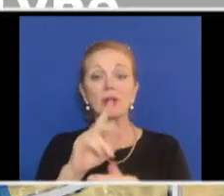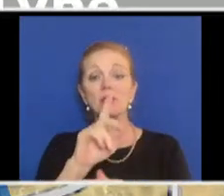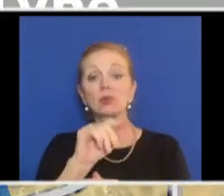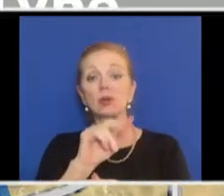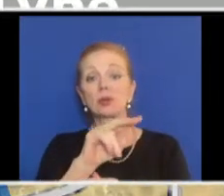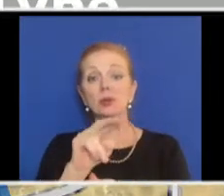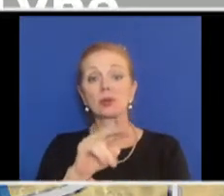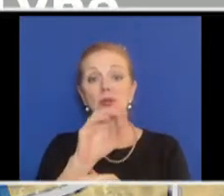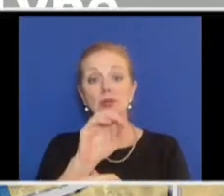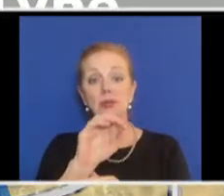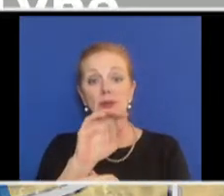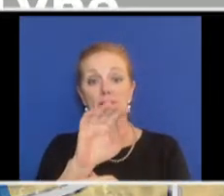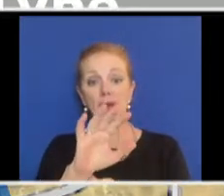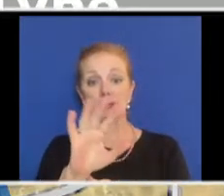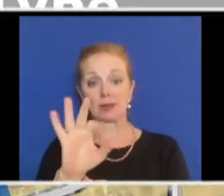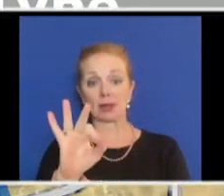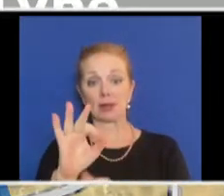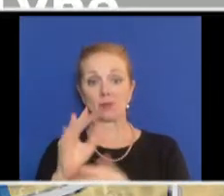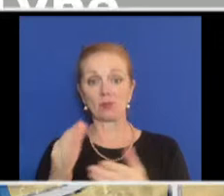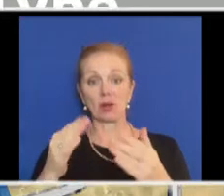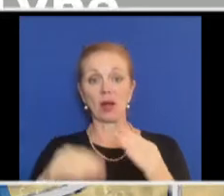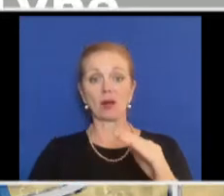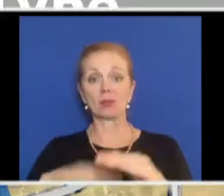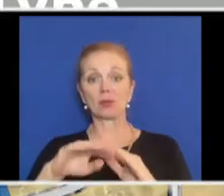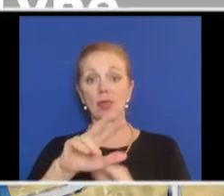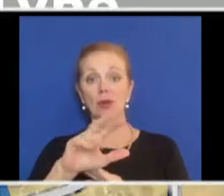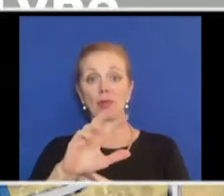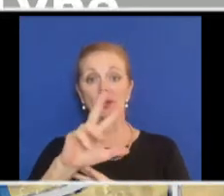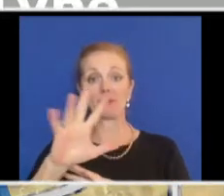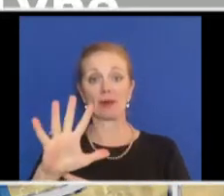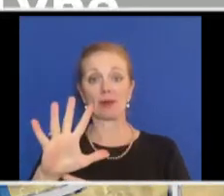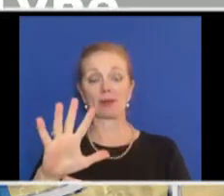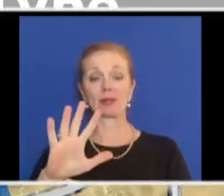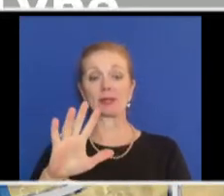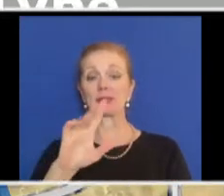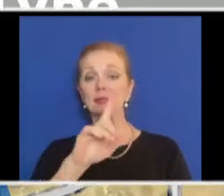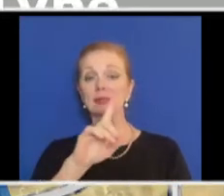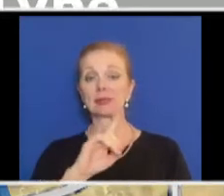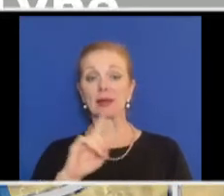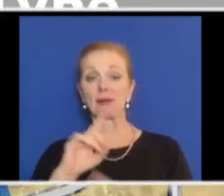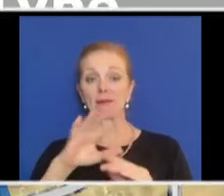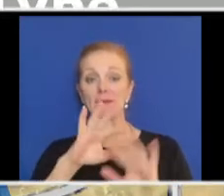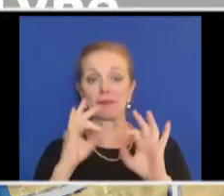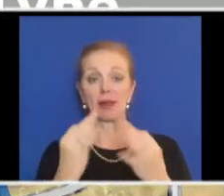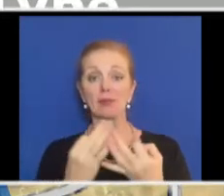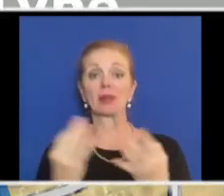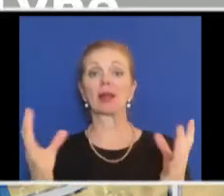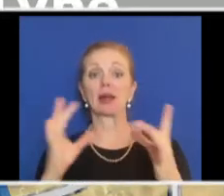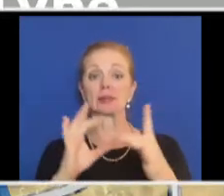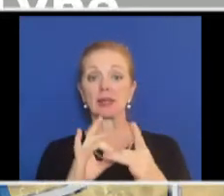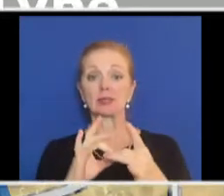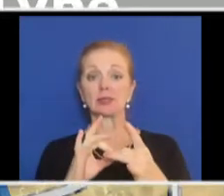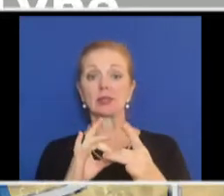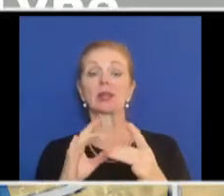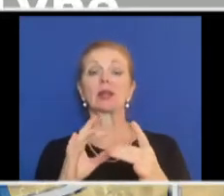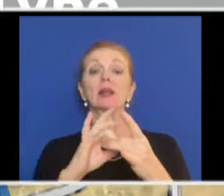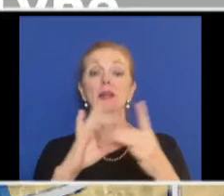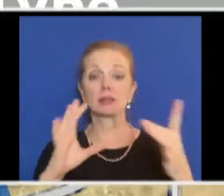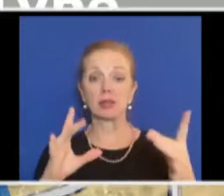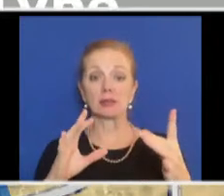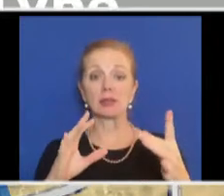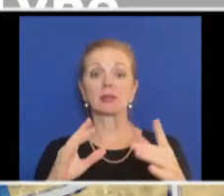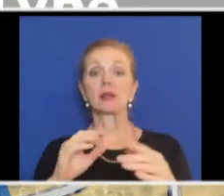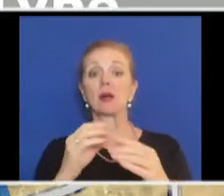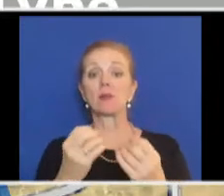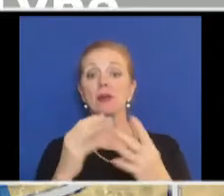this does propose up to 335 single-family detached single-family attached and multi-family dwelling units mainly through